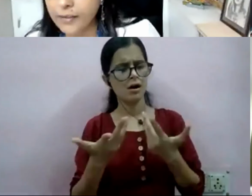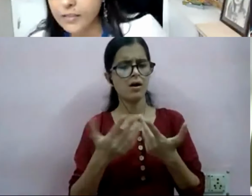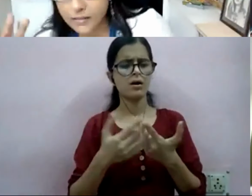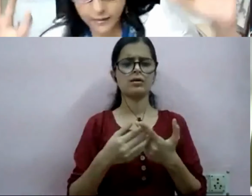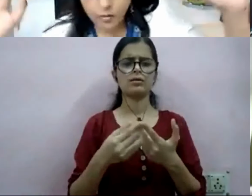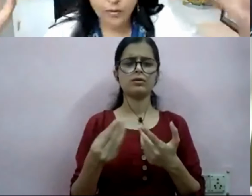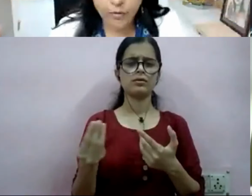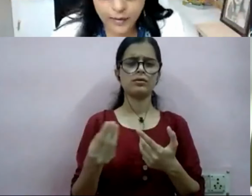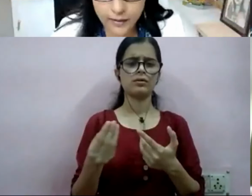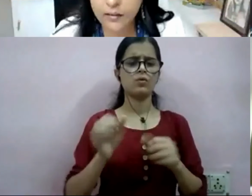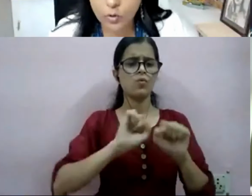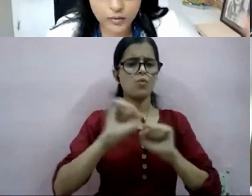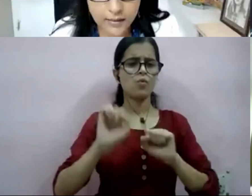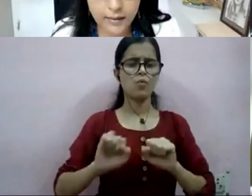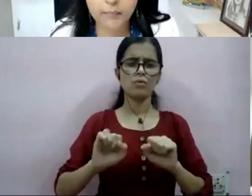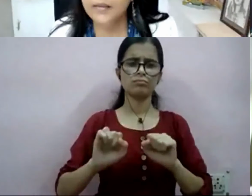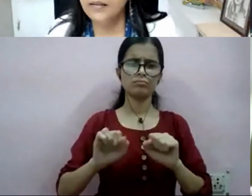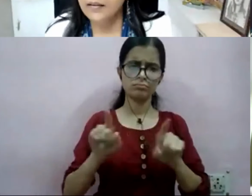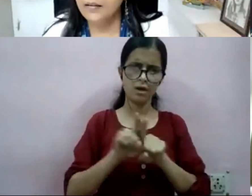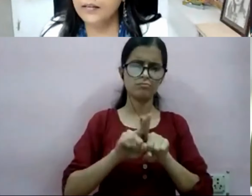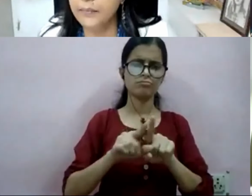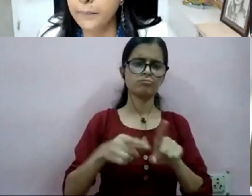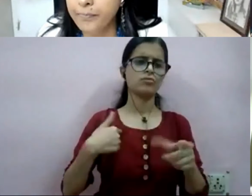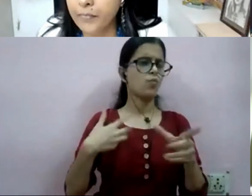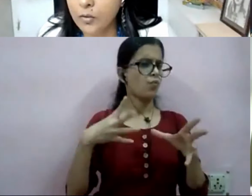your agency? You are falling into the same